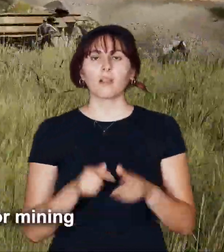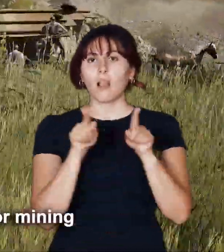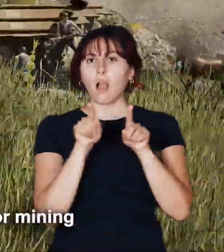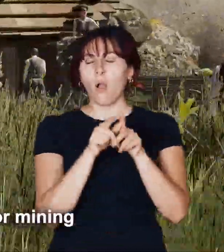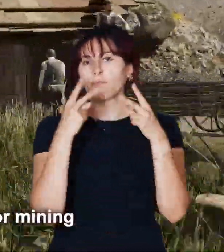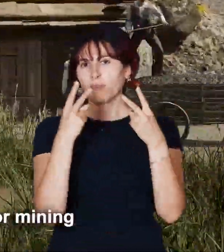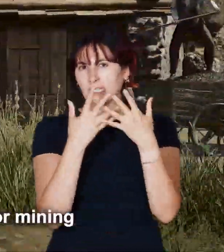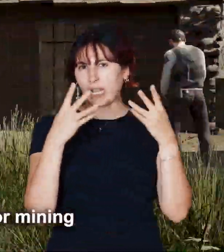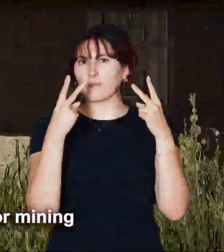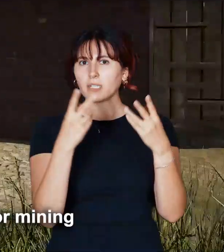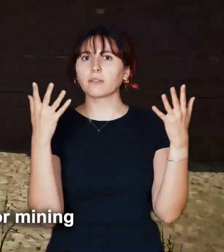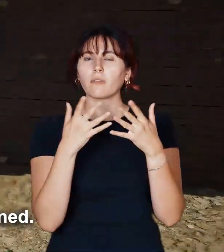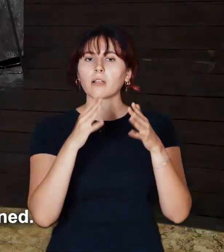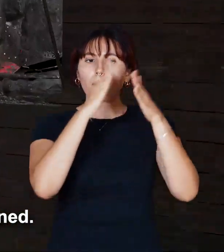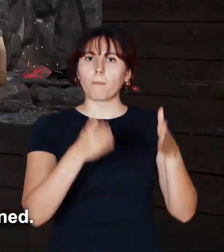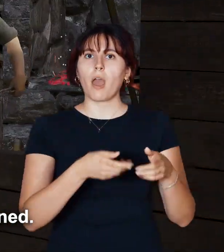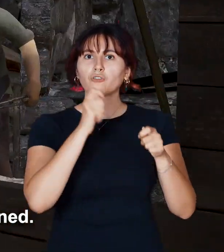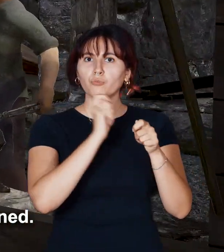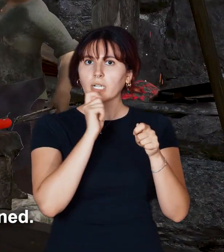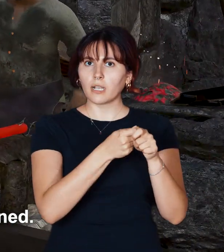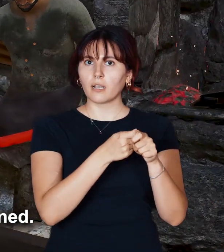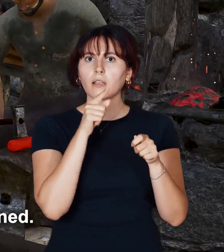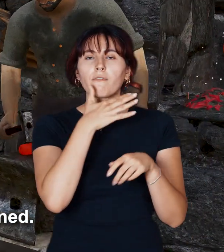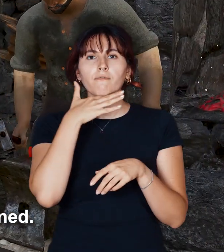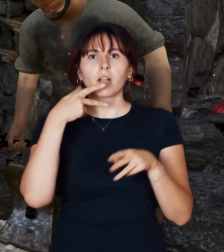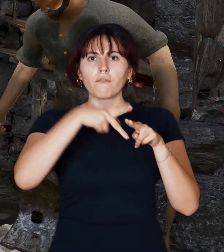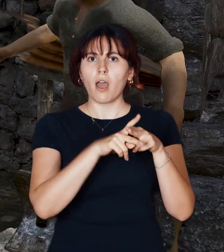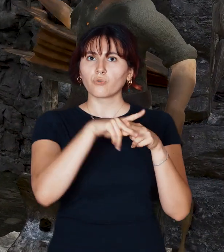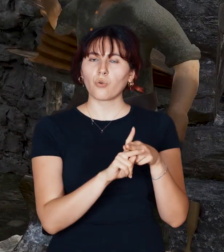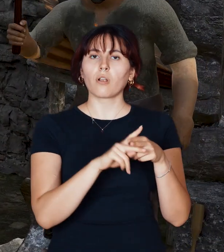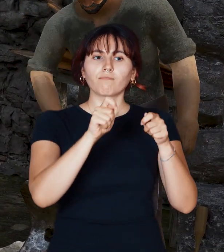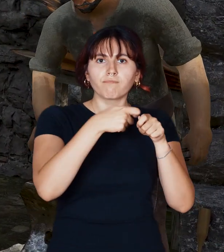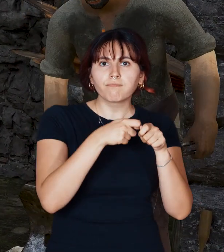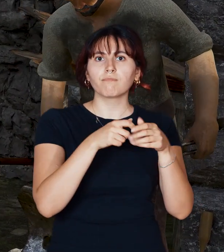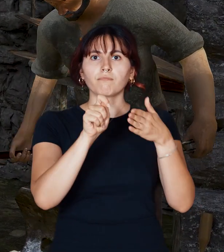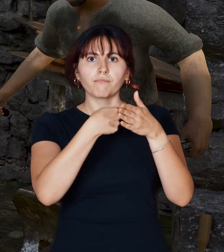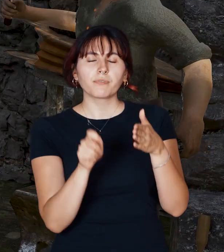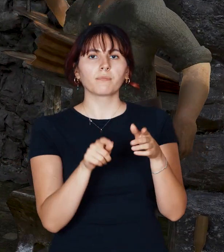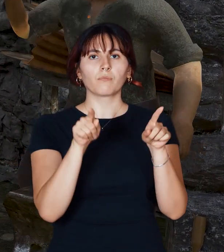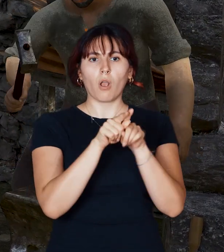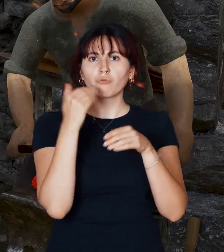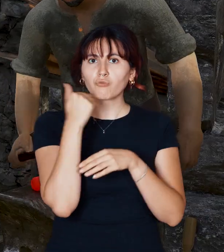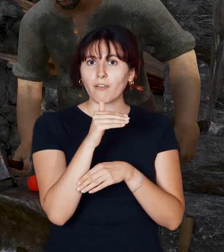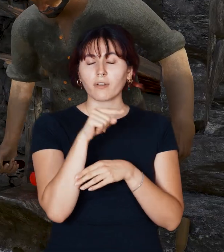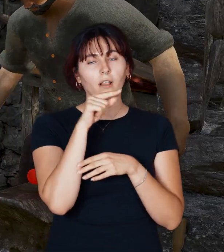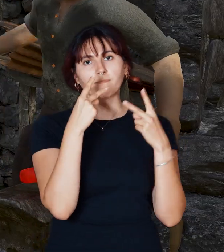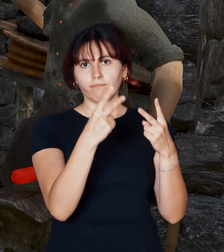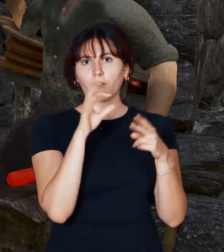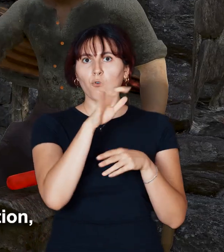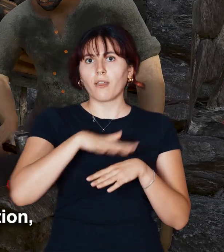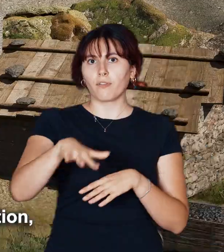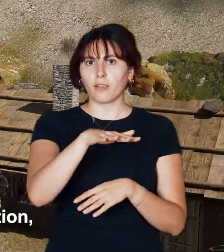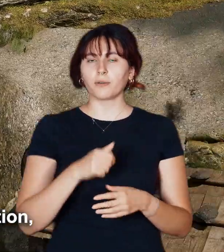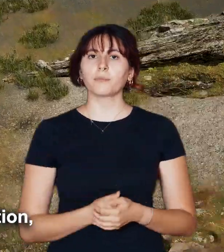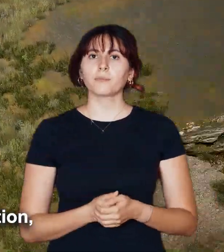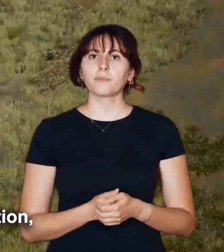where the many tools required for mining had to be made and maintained. The blacksmith, as the entire mining workforce, was subject